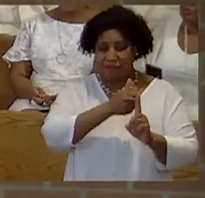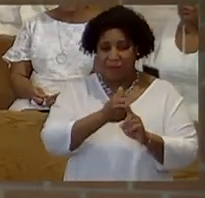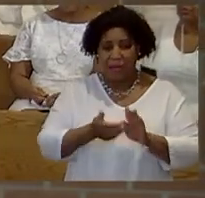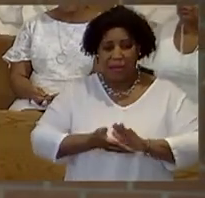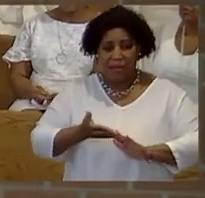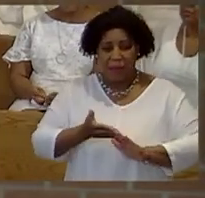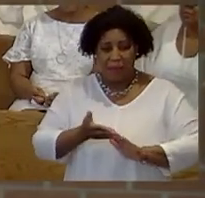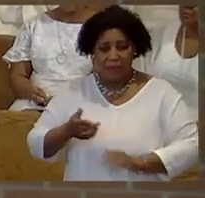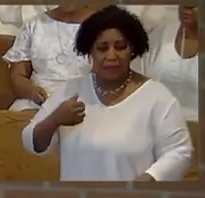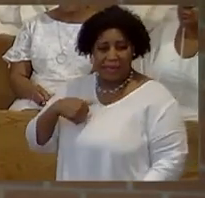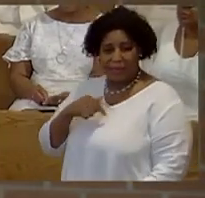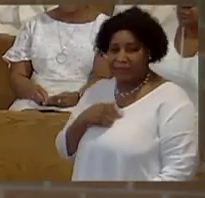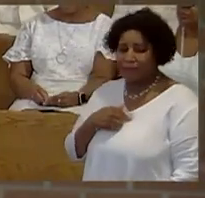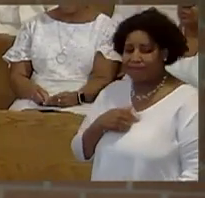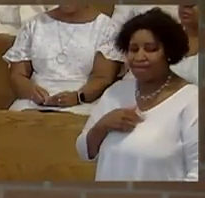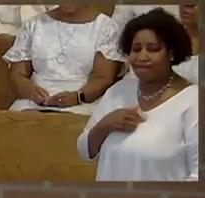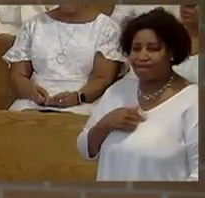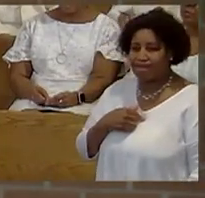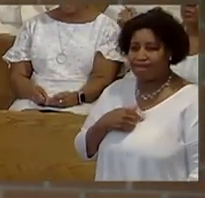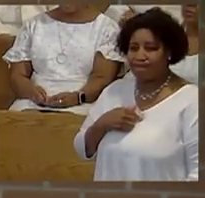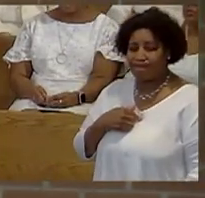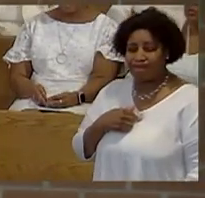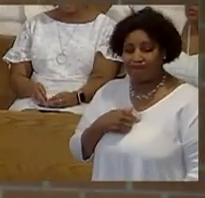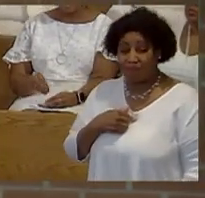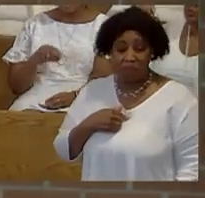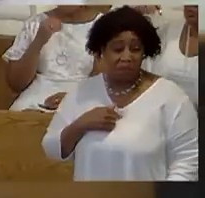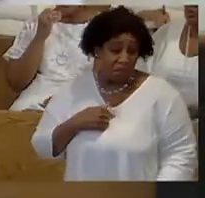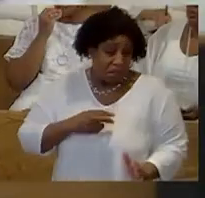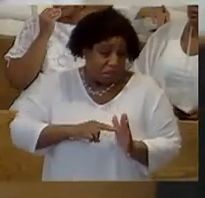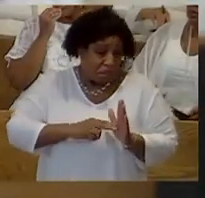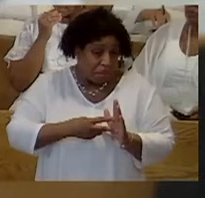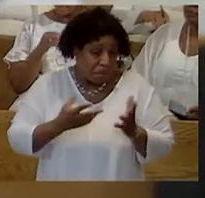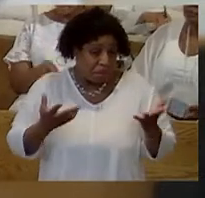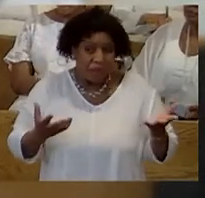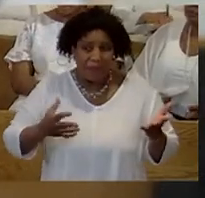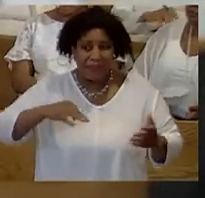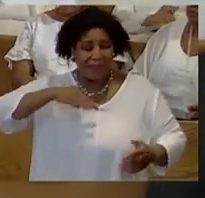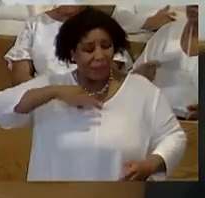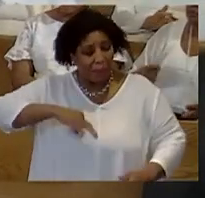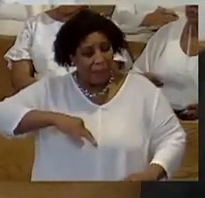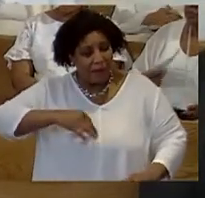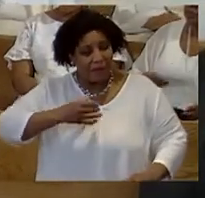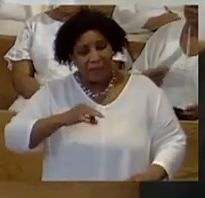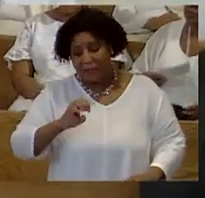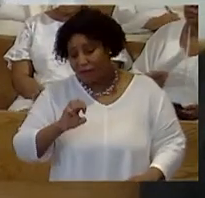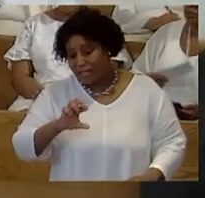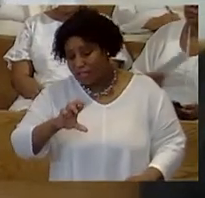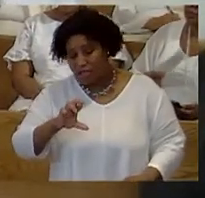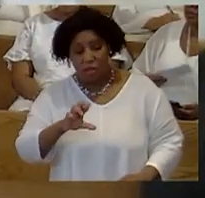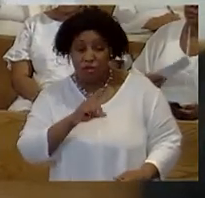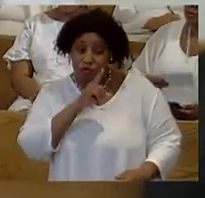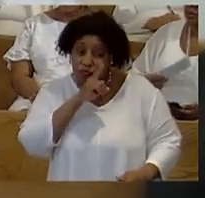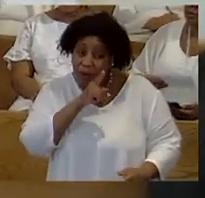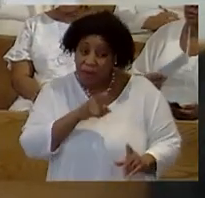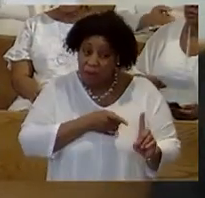we ourselves. And so I'm talking simply about the benefits of Easter. What I'm really saying is